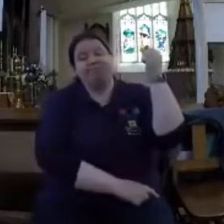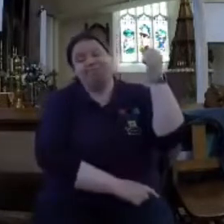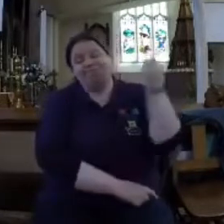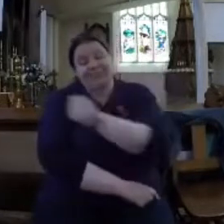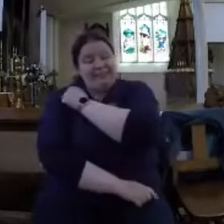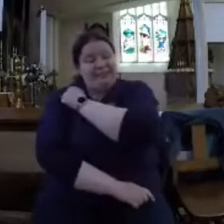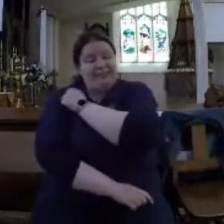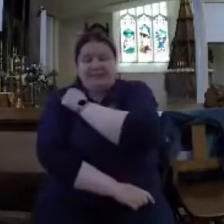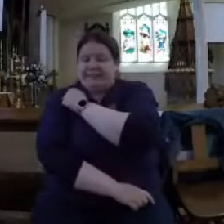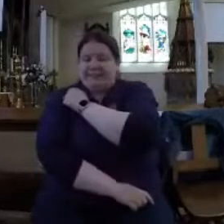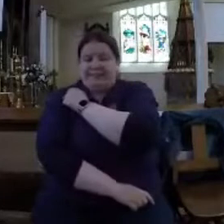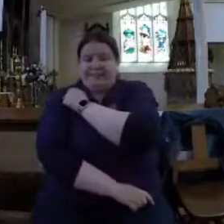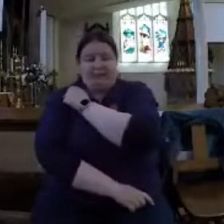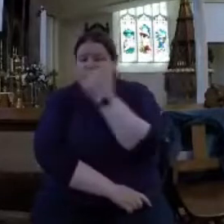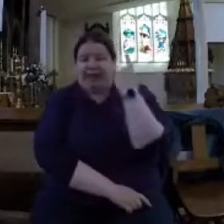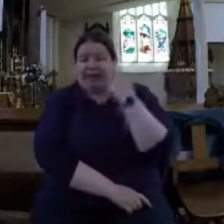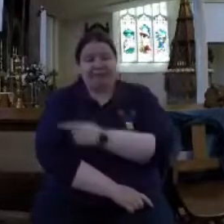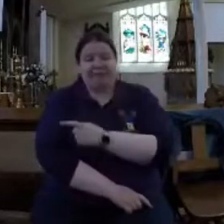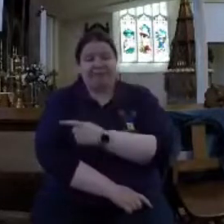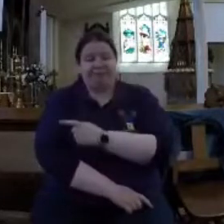are not on upstairs, unfortunately.